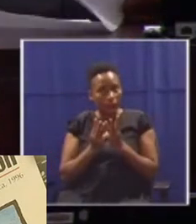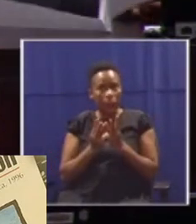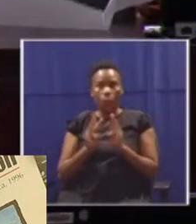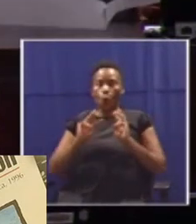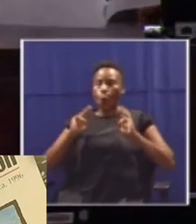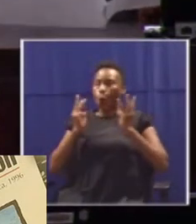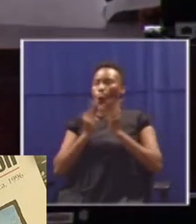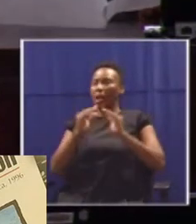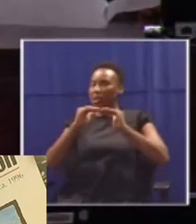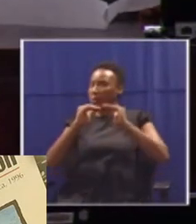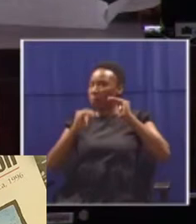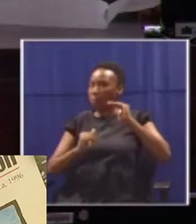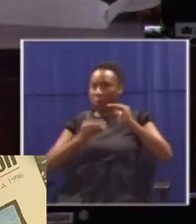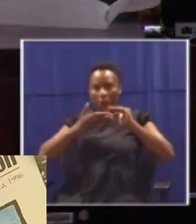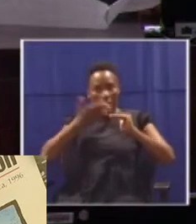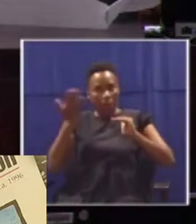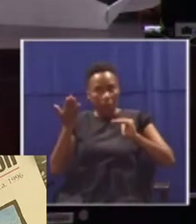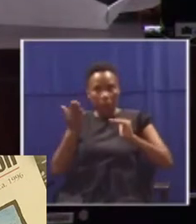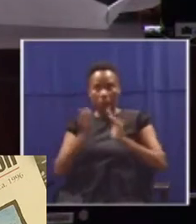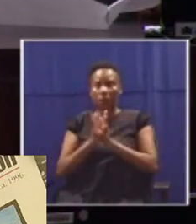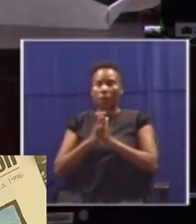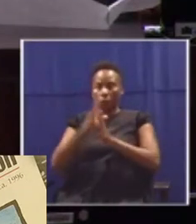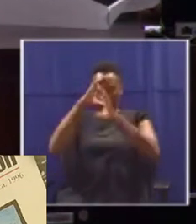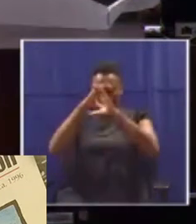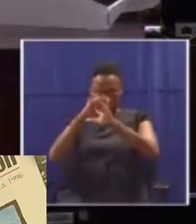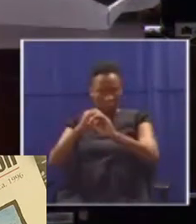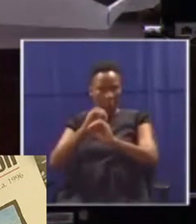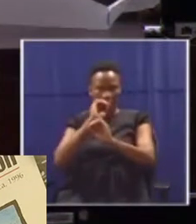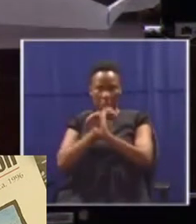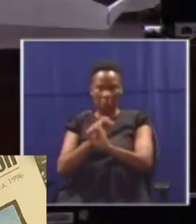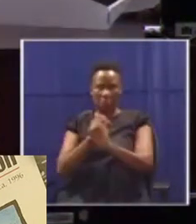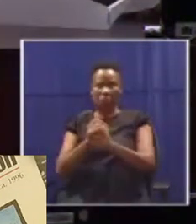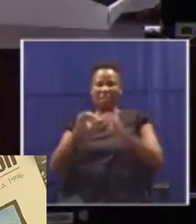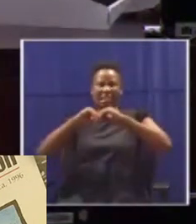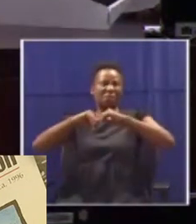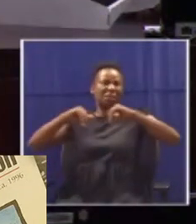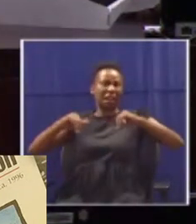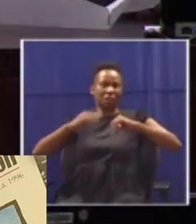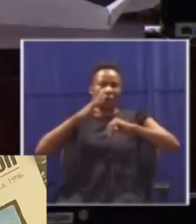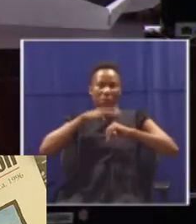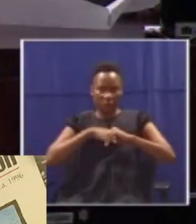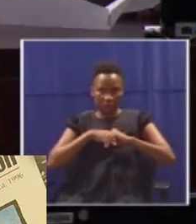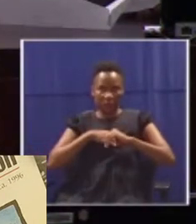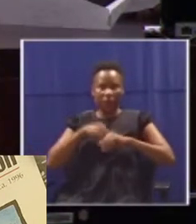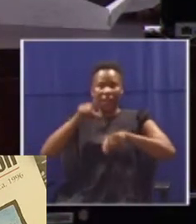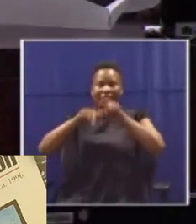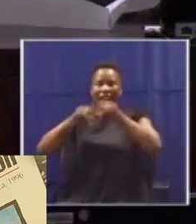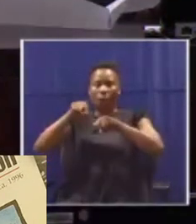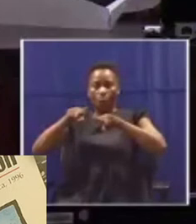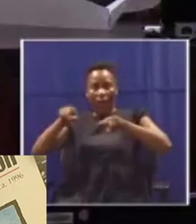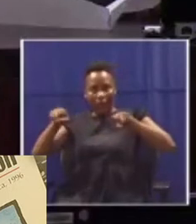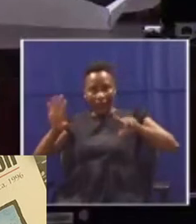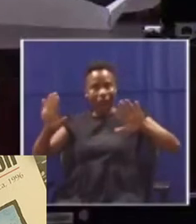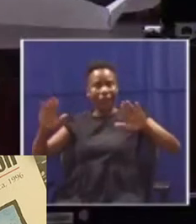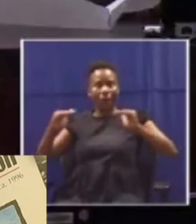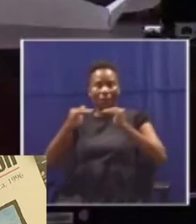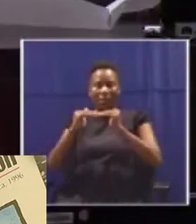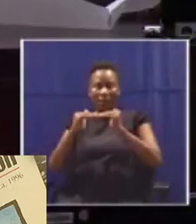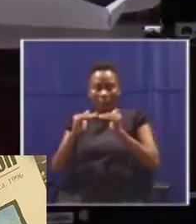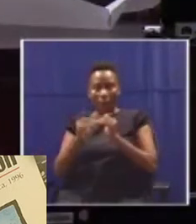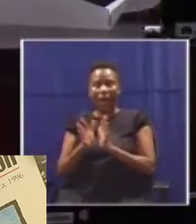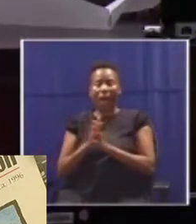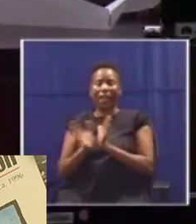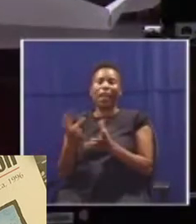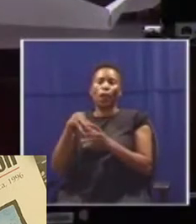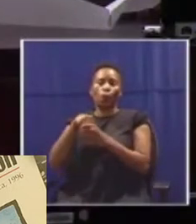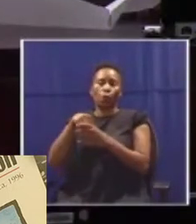bias, stereotypes, and discrimination, a world that's diverse, equitable, and inclusive,